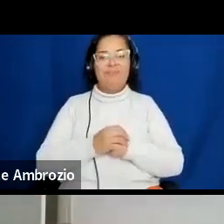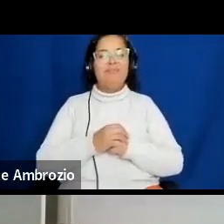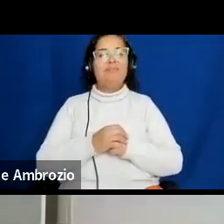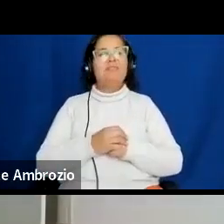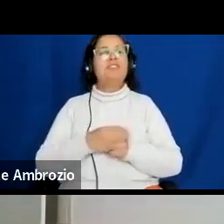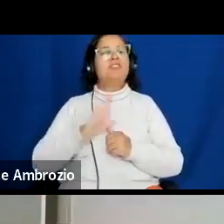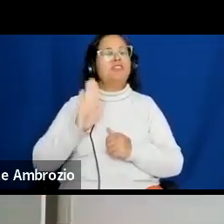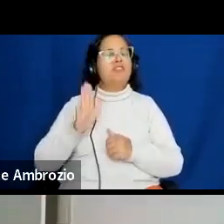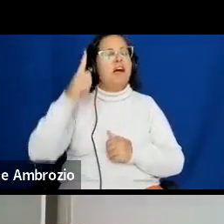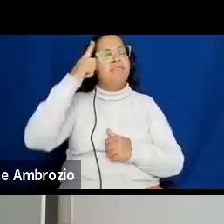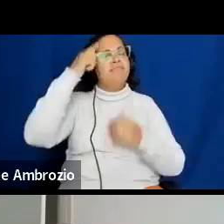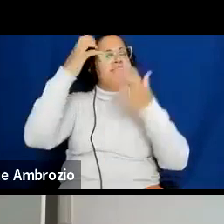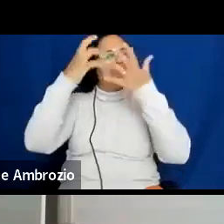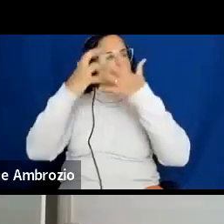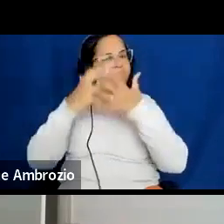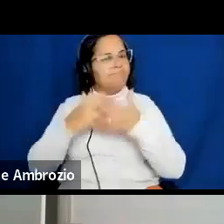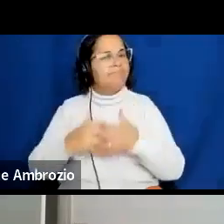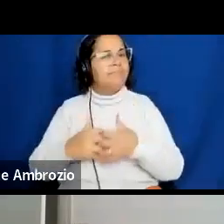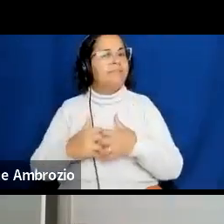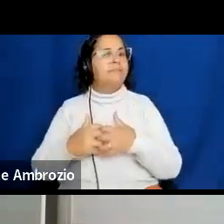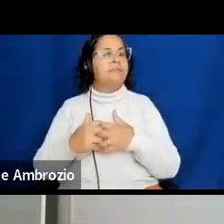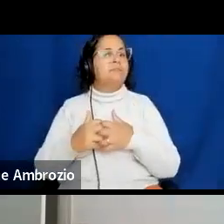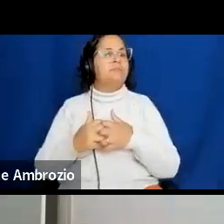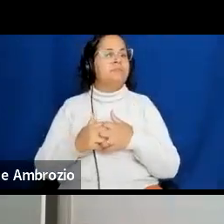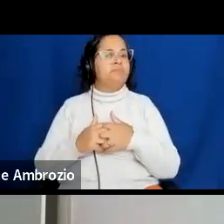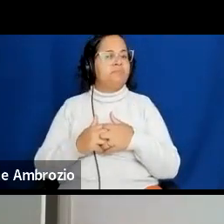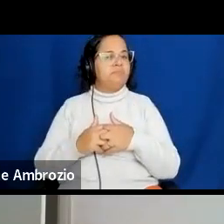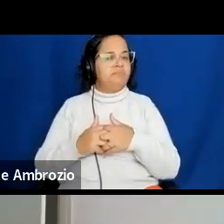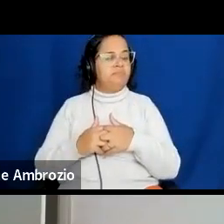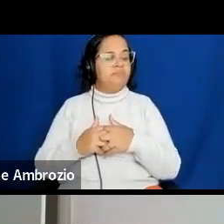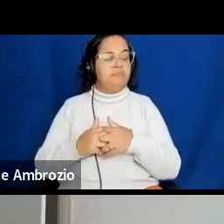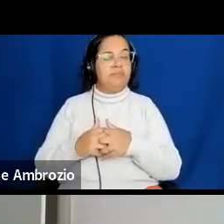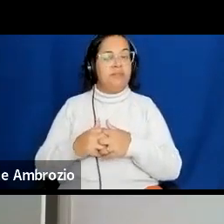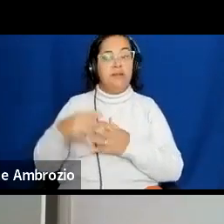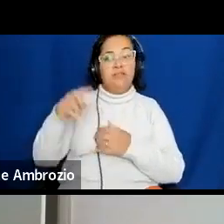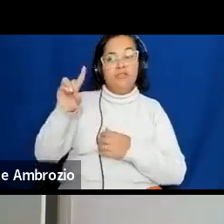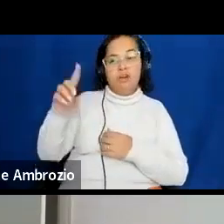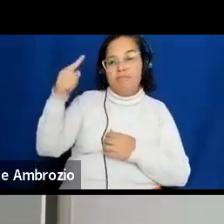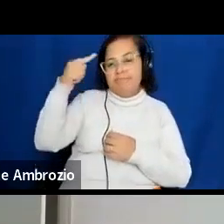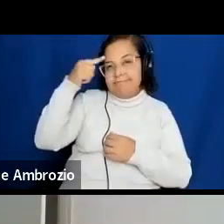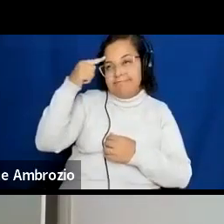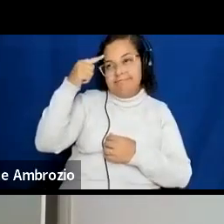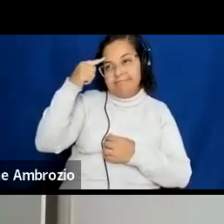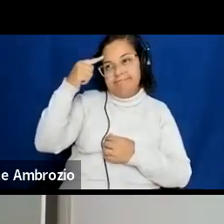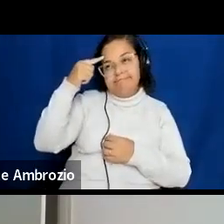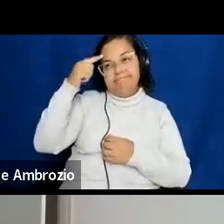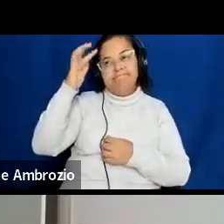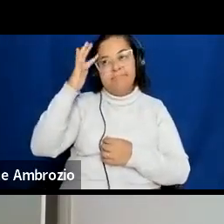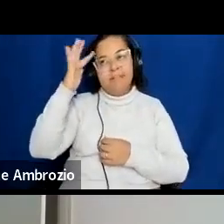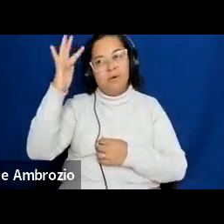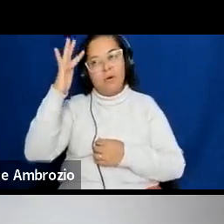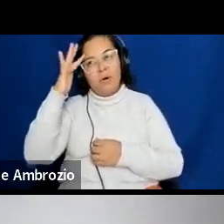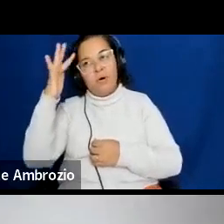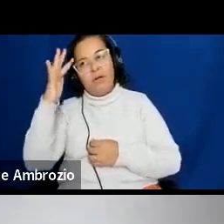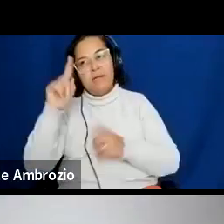not just from theory, but from their own practical work along these